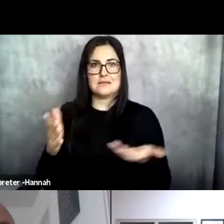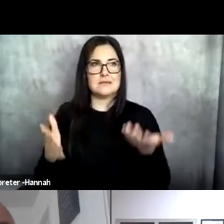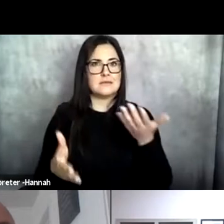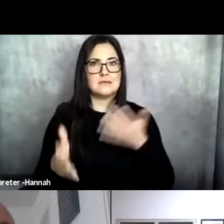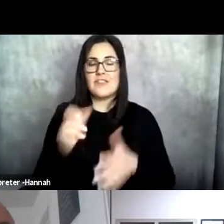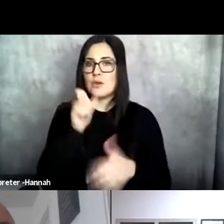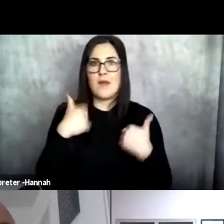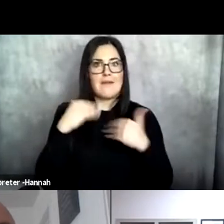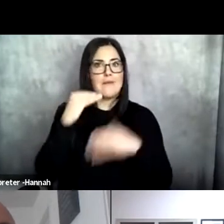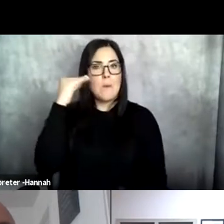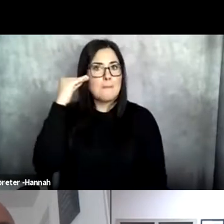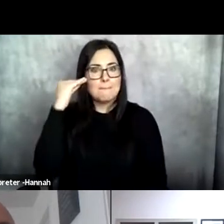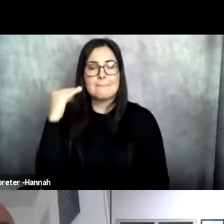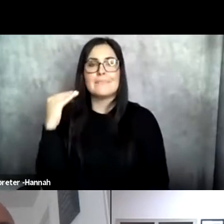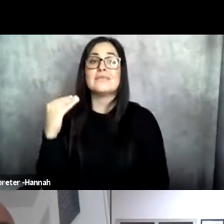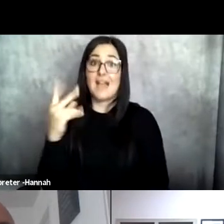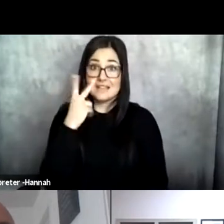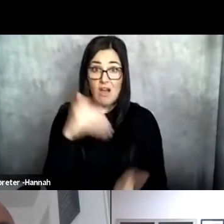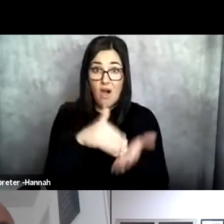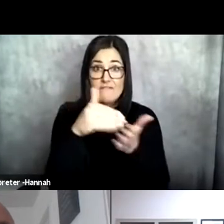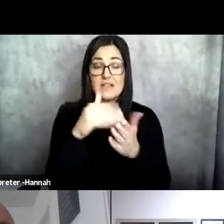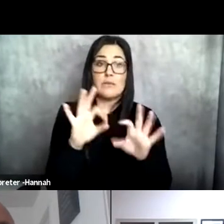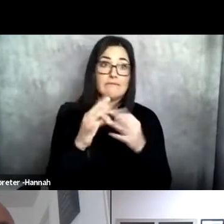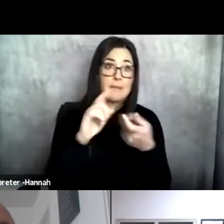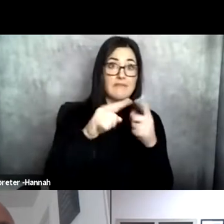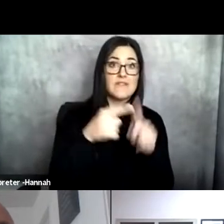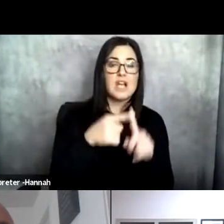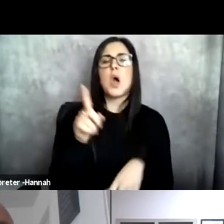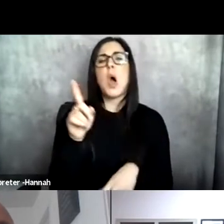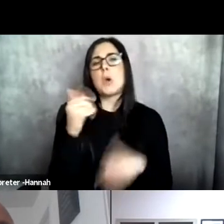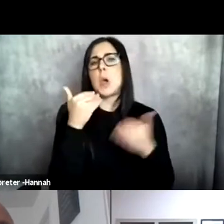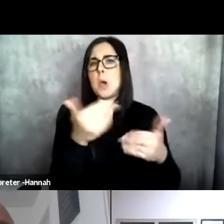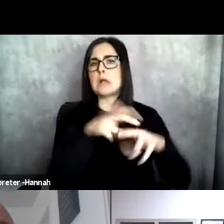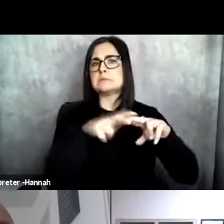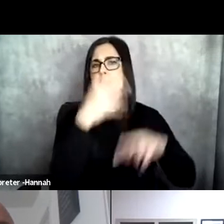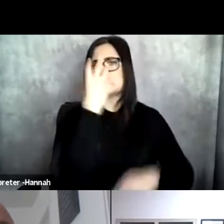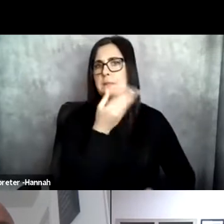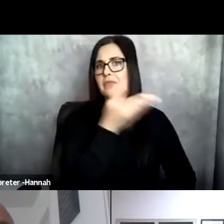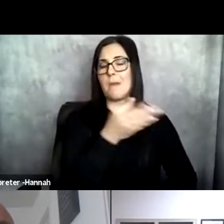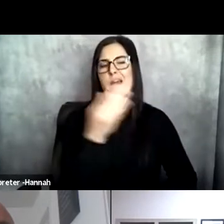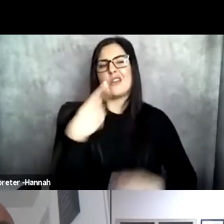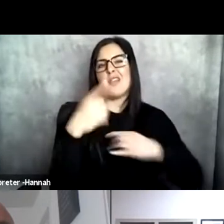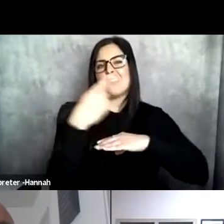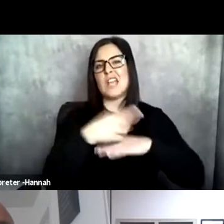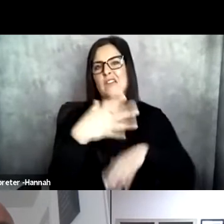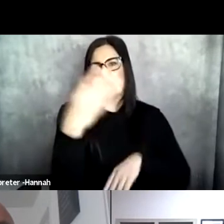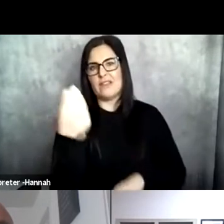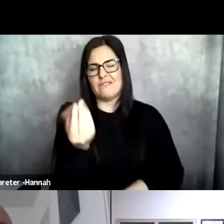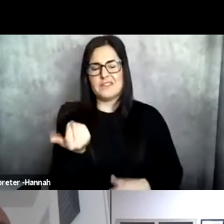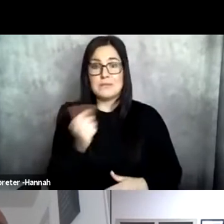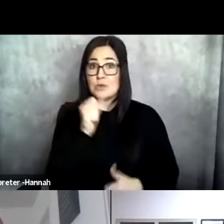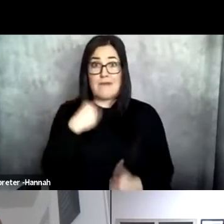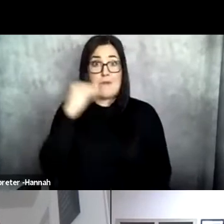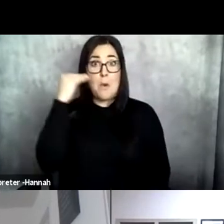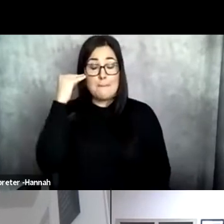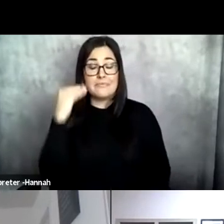you somewhere to live." And I see this a lot, right? With family and friends, like I give you somewhere to live, but throughout the day, you've got to be somewhere else. And so folks just have